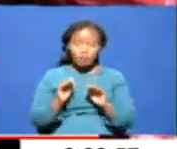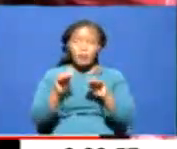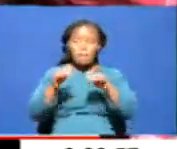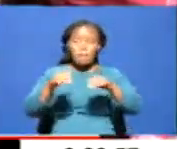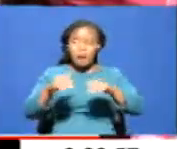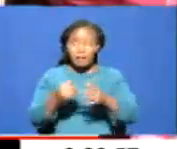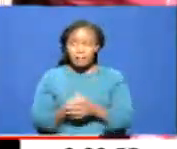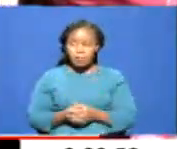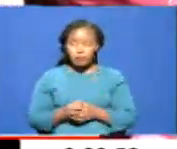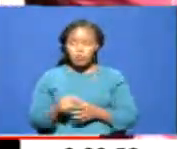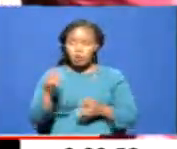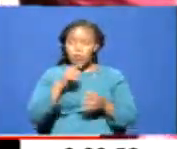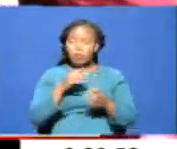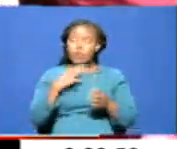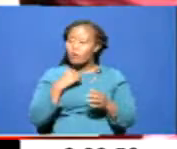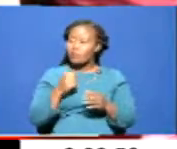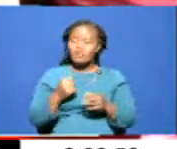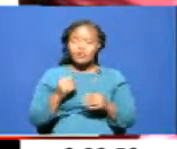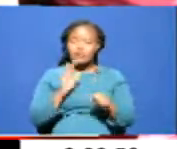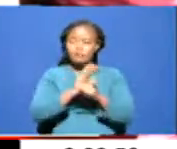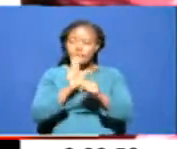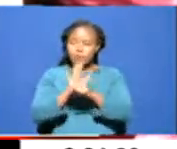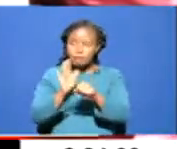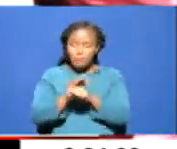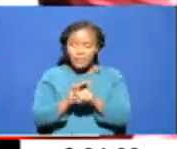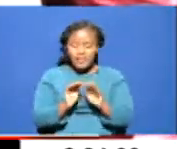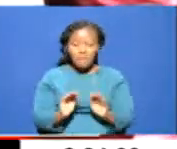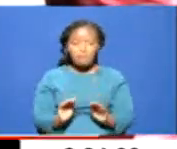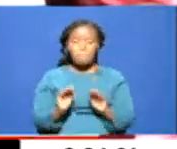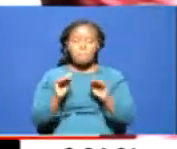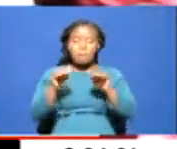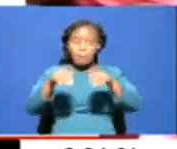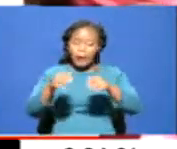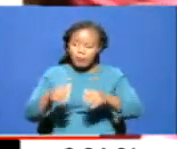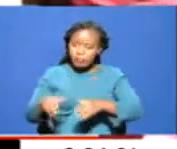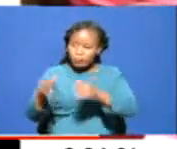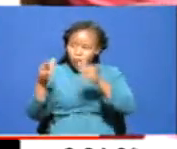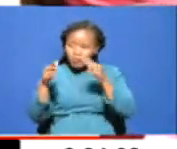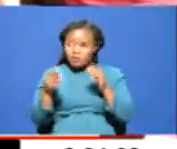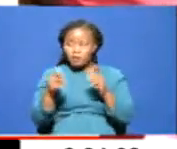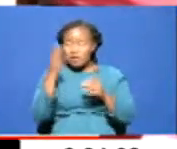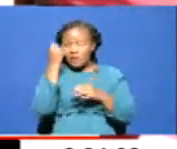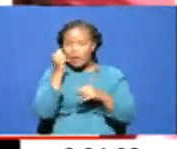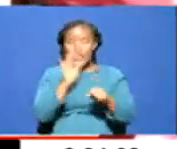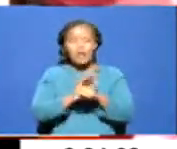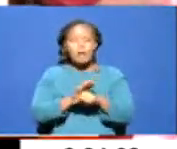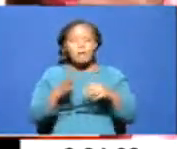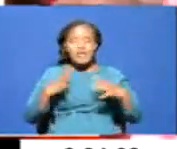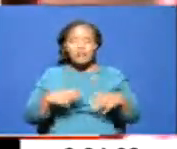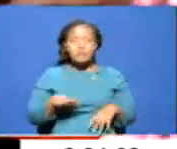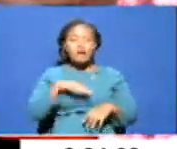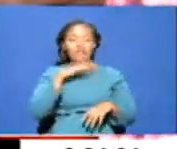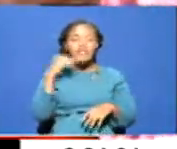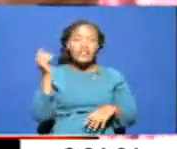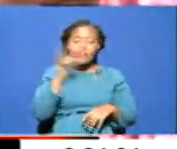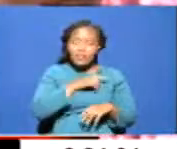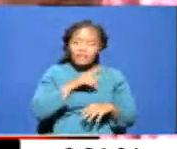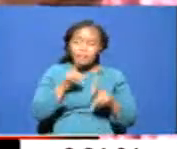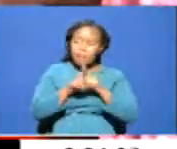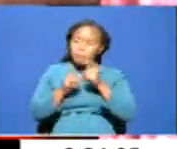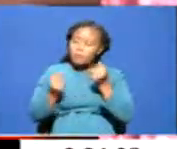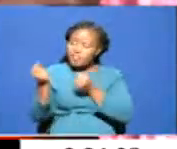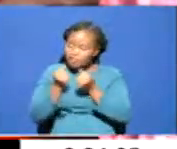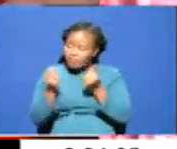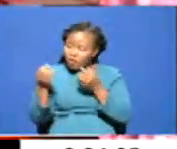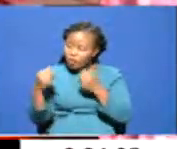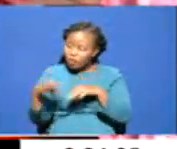fathers tunataka bumps. Na si moja na mbili, tunataka bumps mingi. Kumekufa watu na gari zinapotea. Ndio maana tunasema